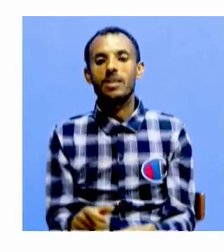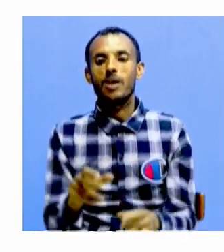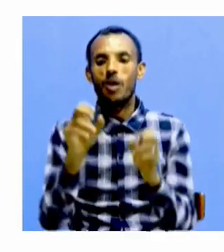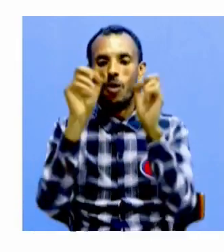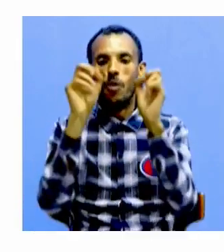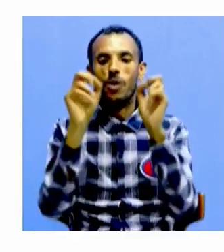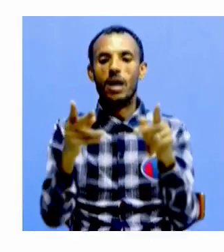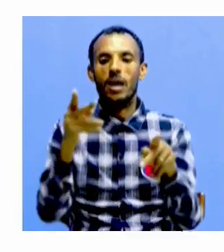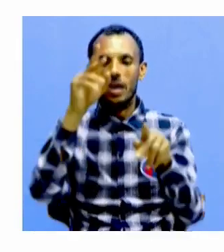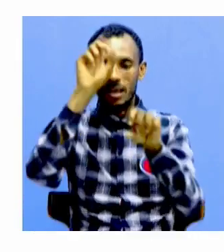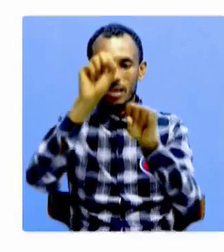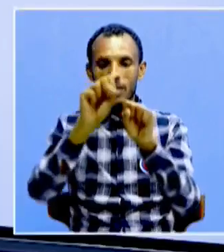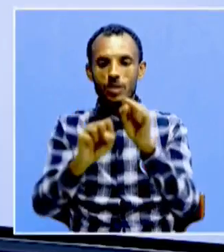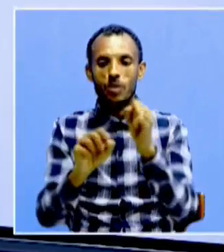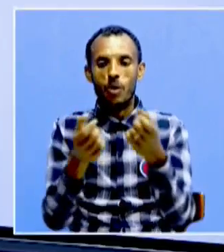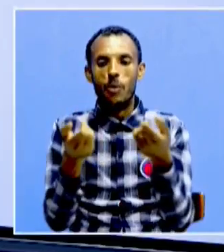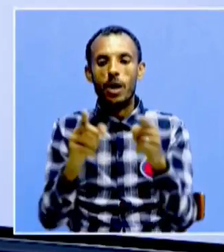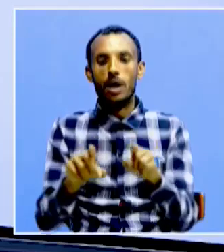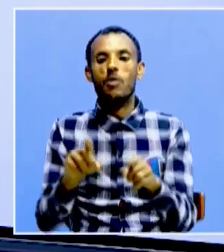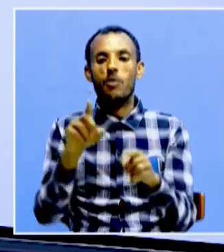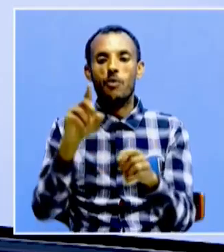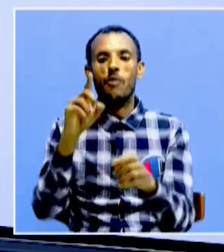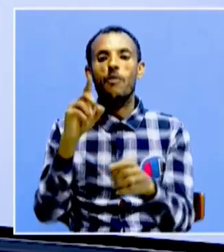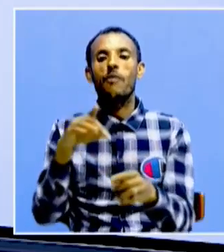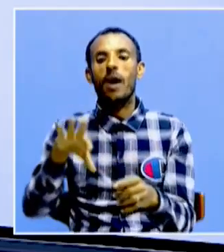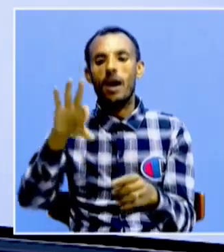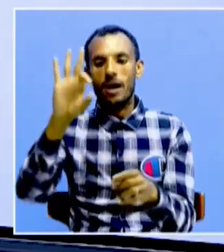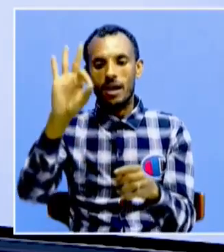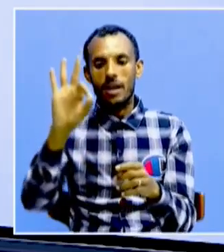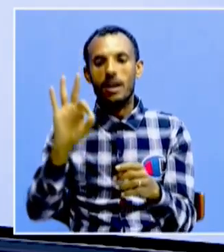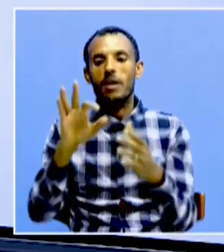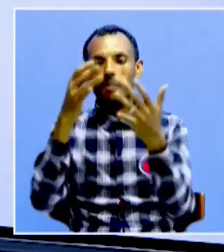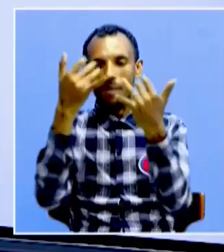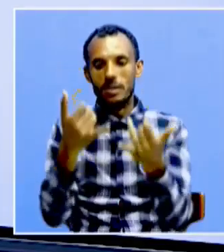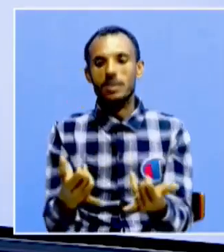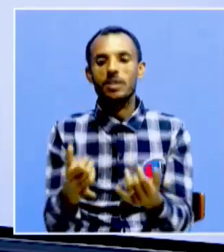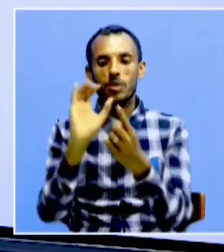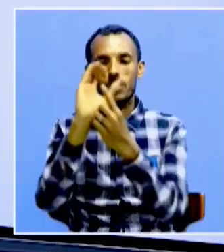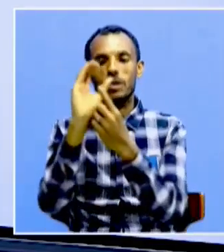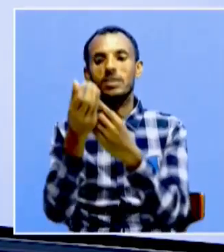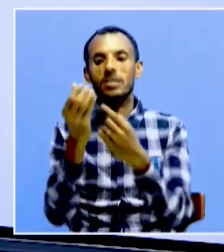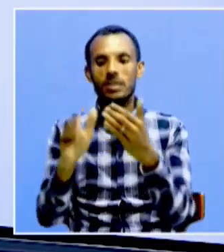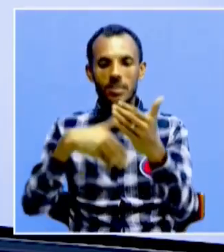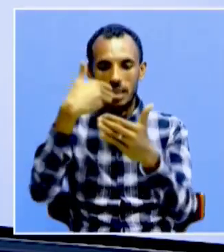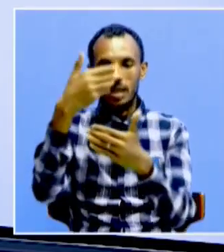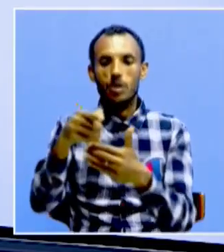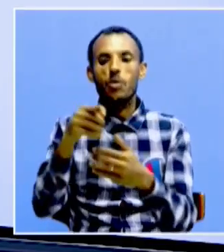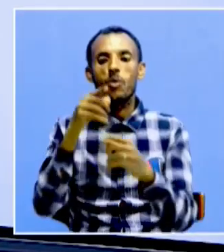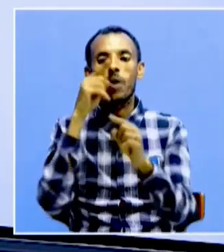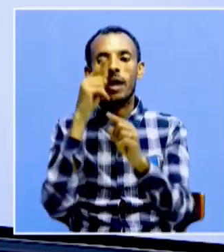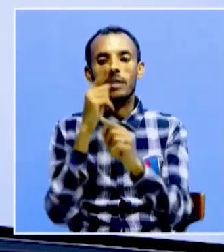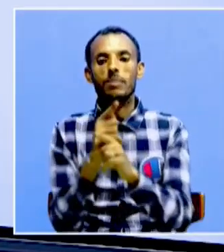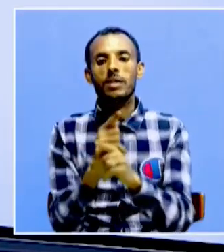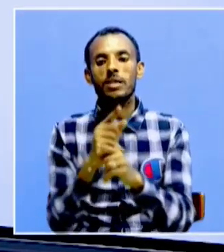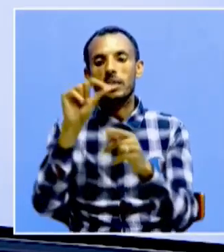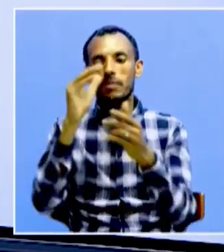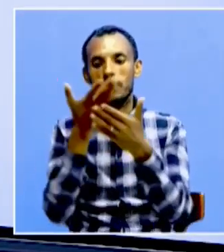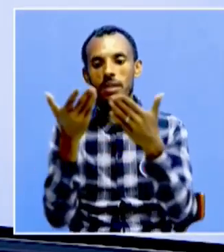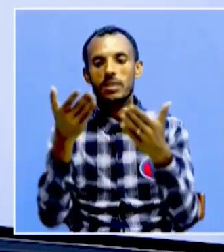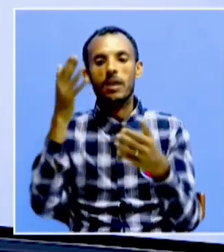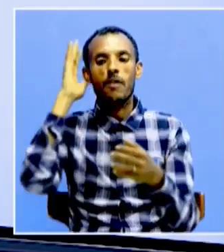Okay, so when you find a present condition, then you expect something in the